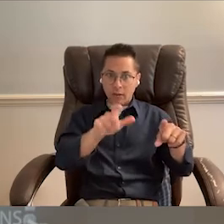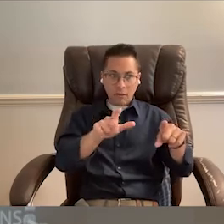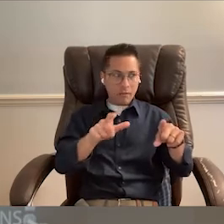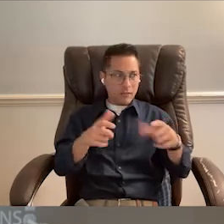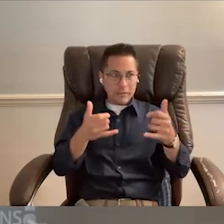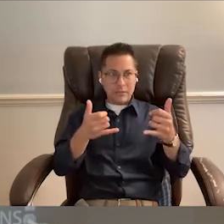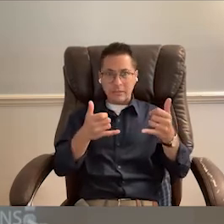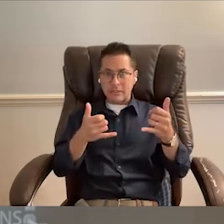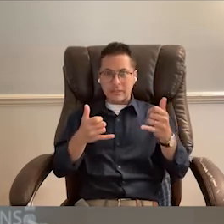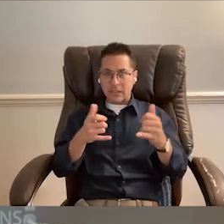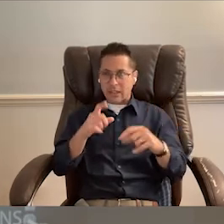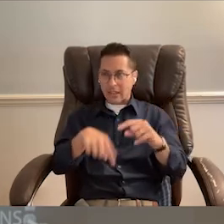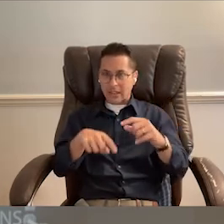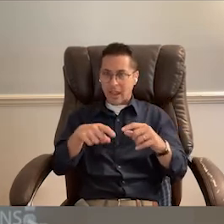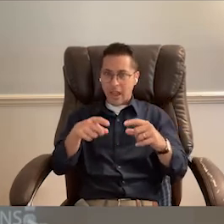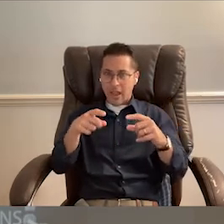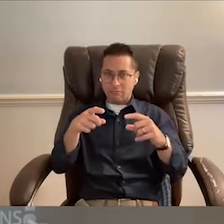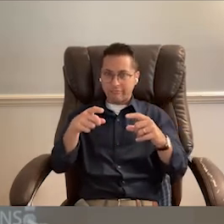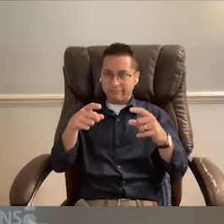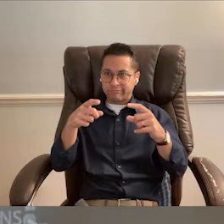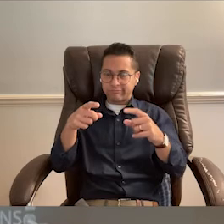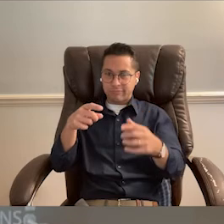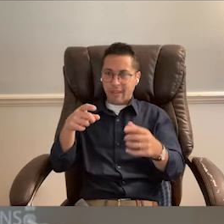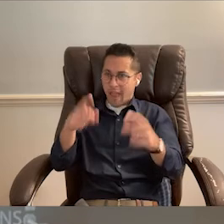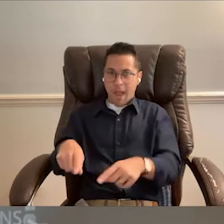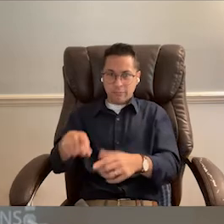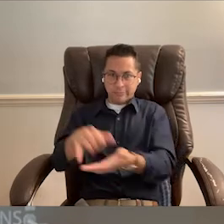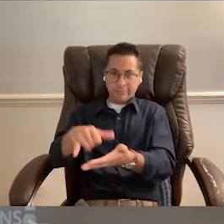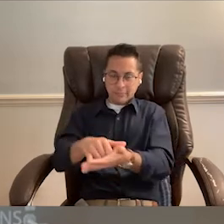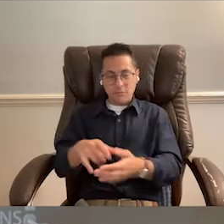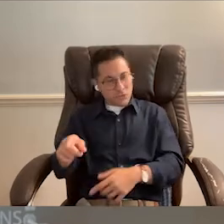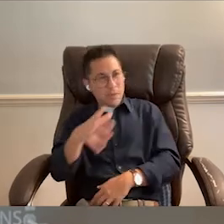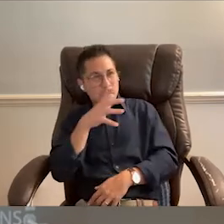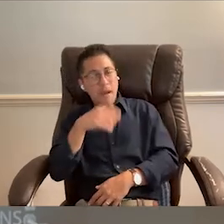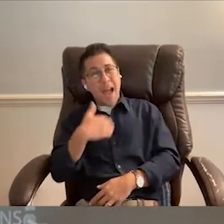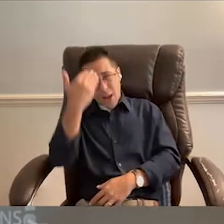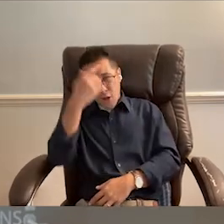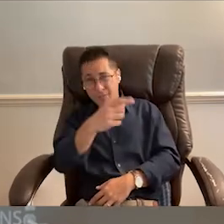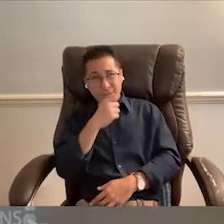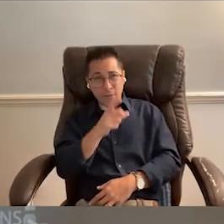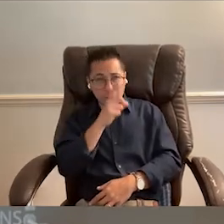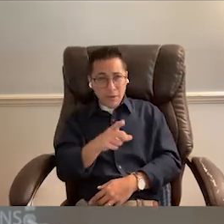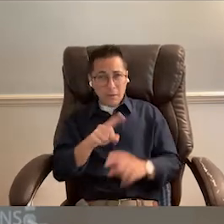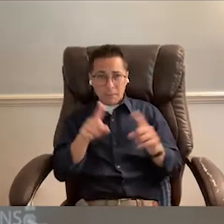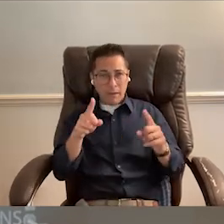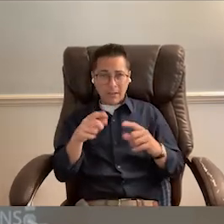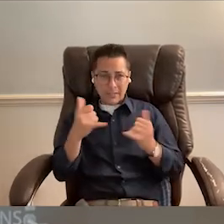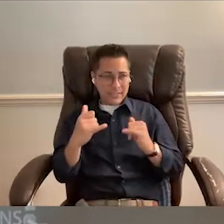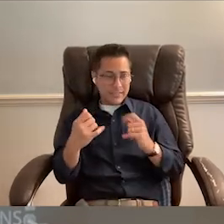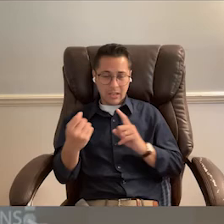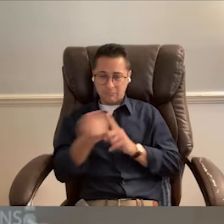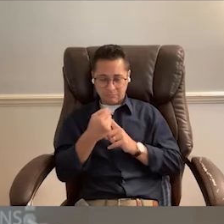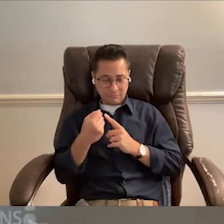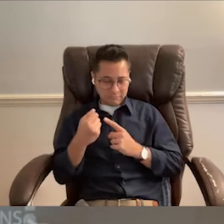that she saw on the internet, and even though it's not even real, it's something something that can't ever happen in real life. She